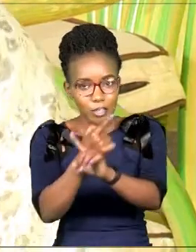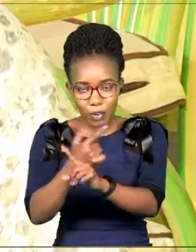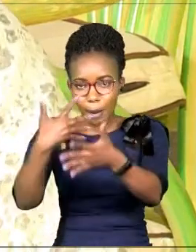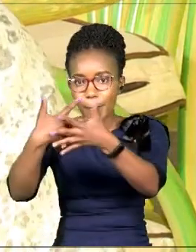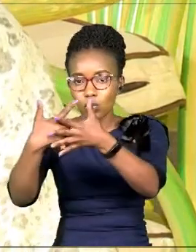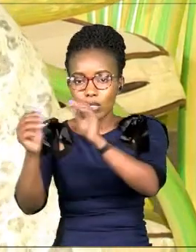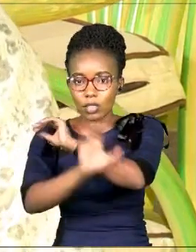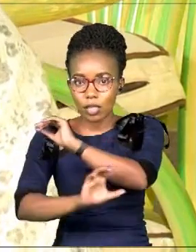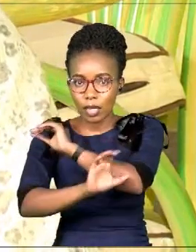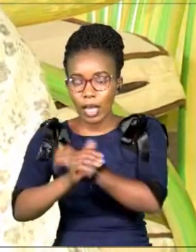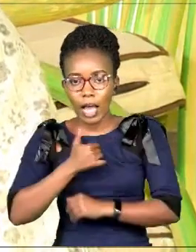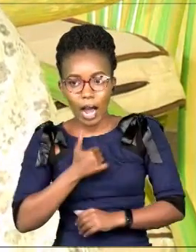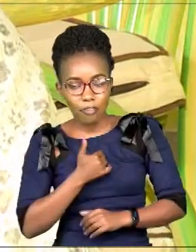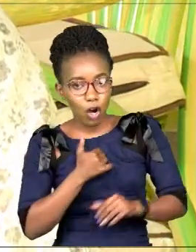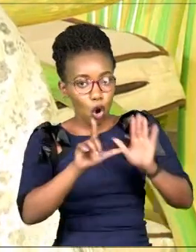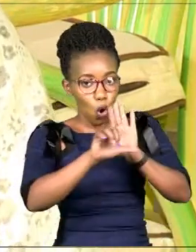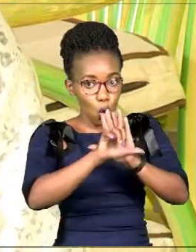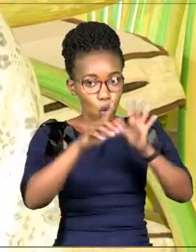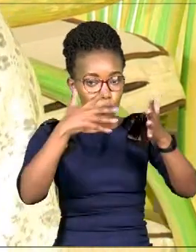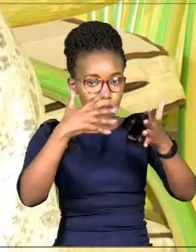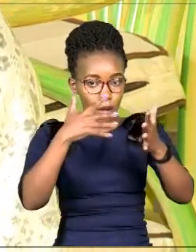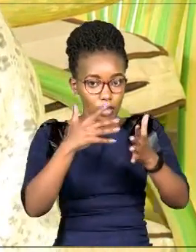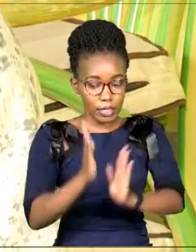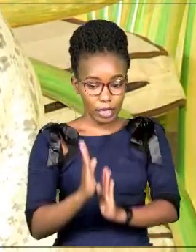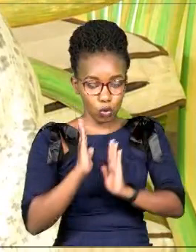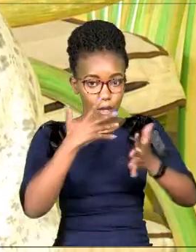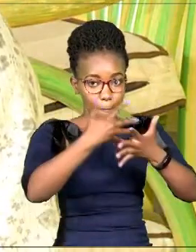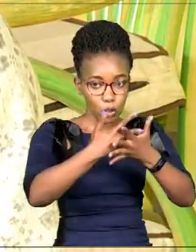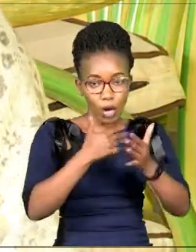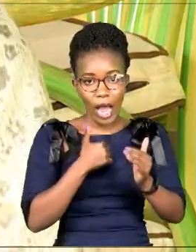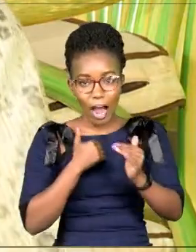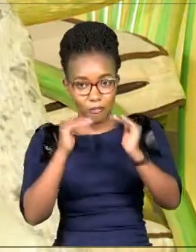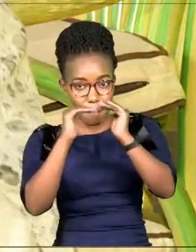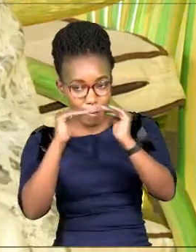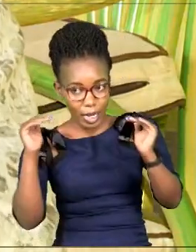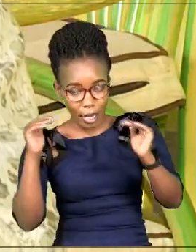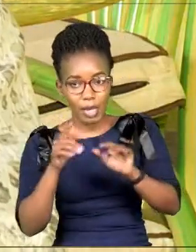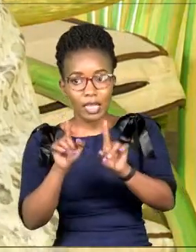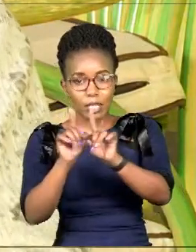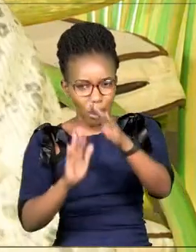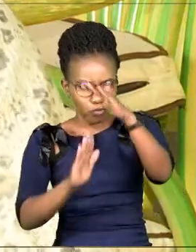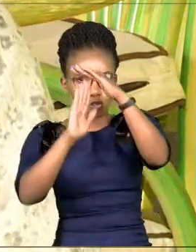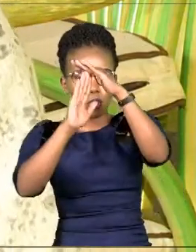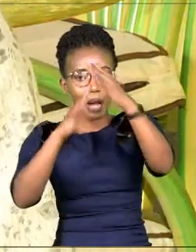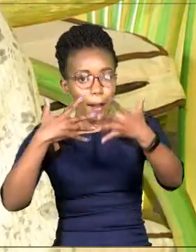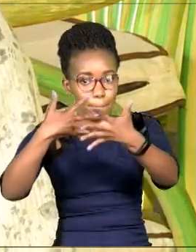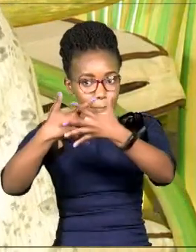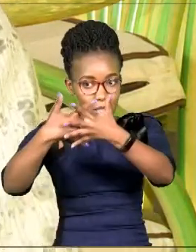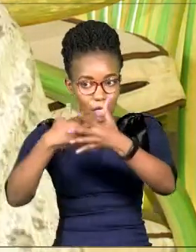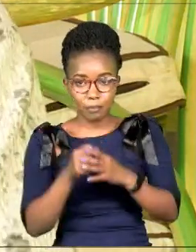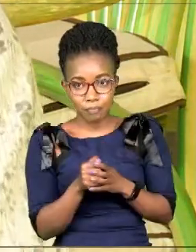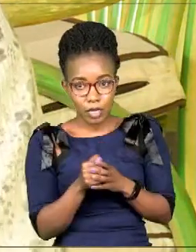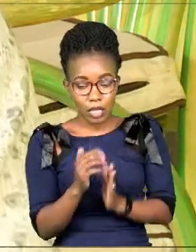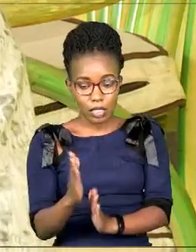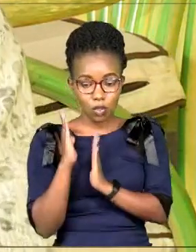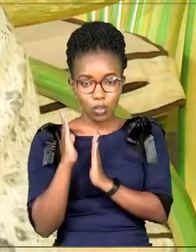We have low security prison, we have medium security prison, and we have maximum security prisons. And the security arrangements in